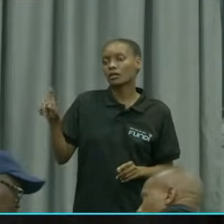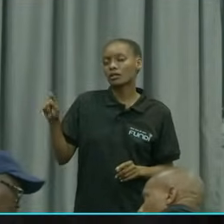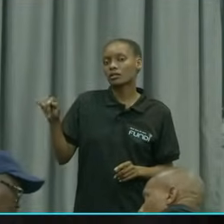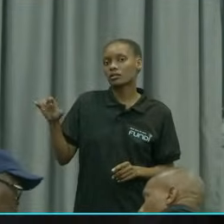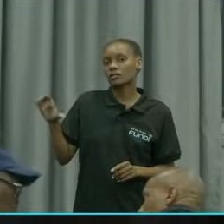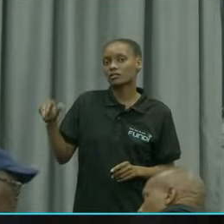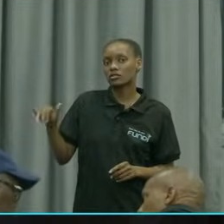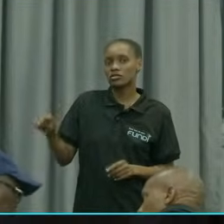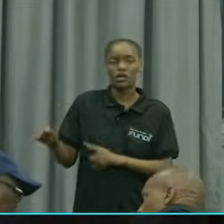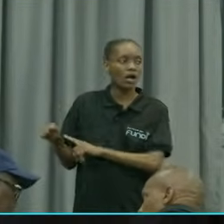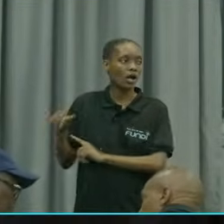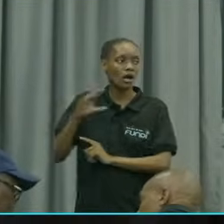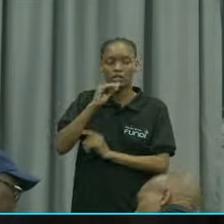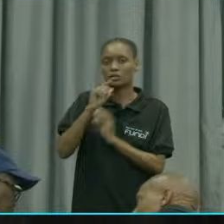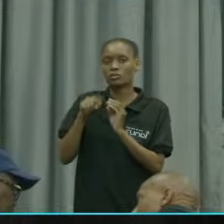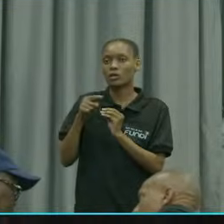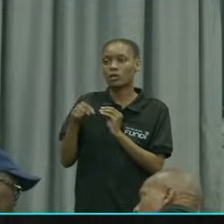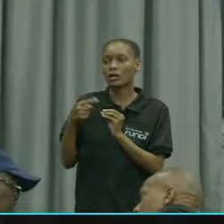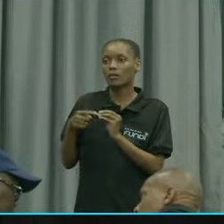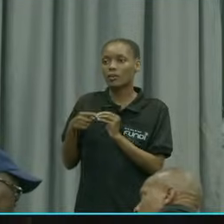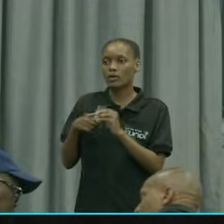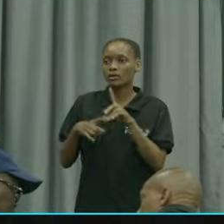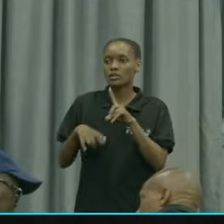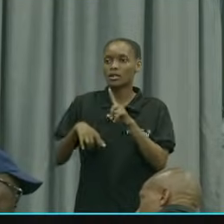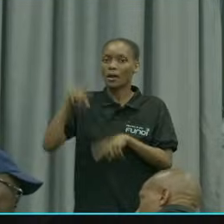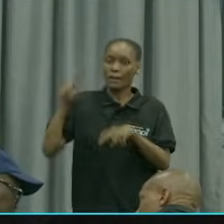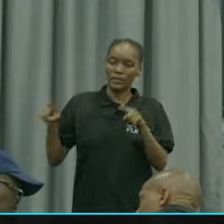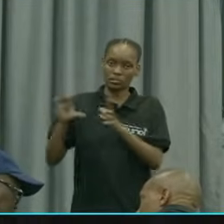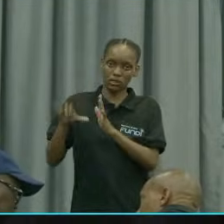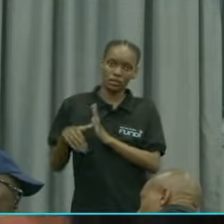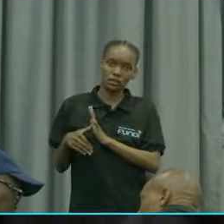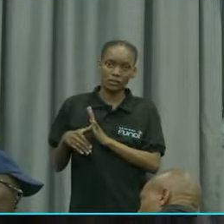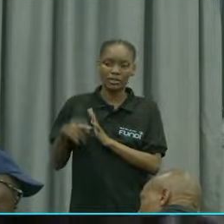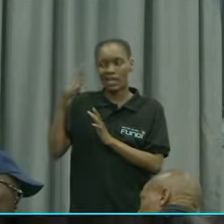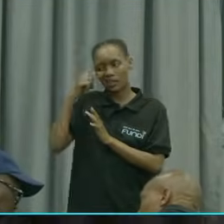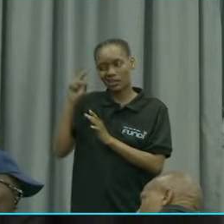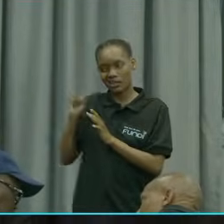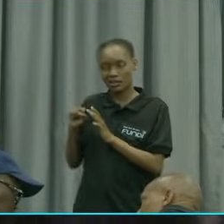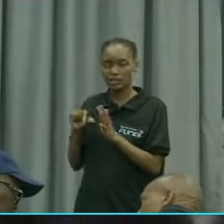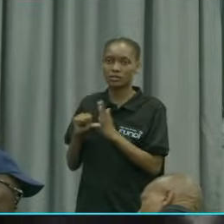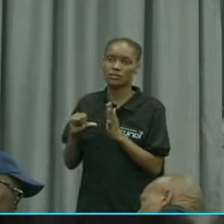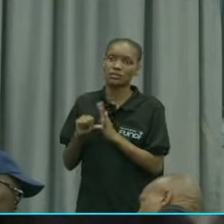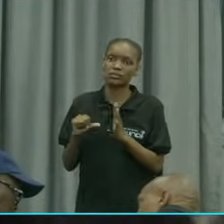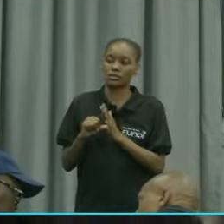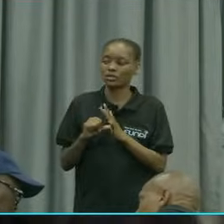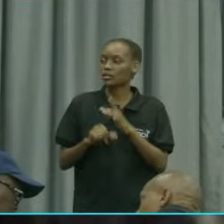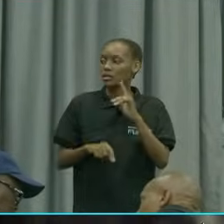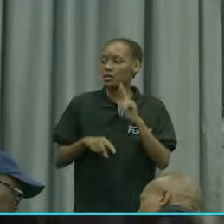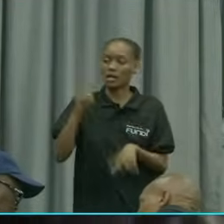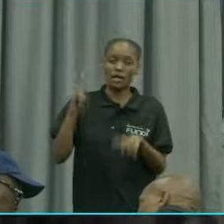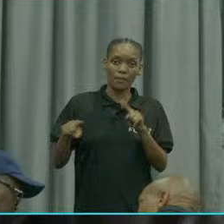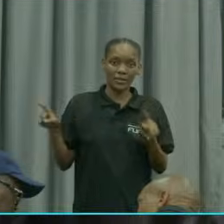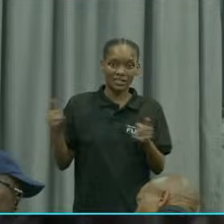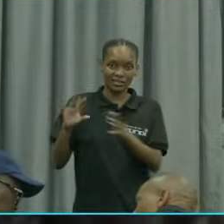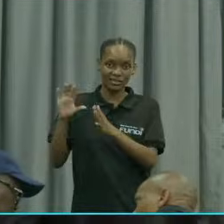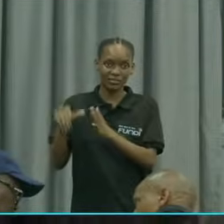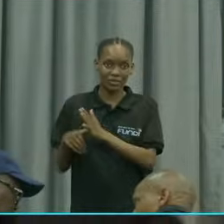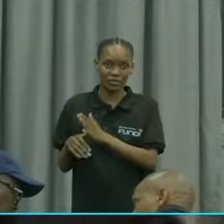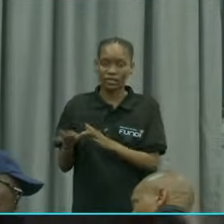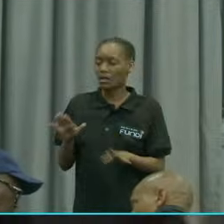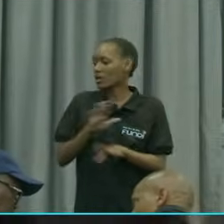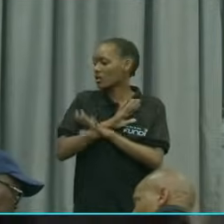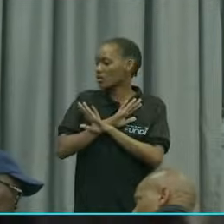multiple disabilities. That I think is a critical matter. But that you have multiple disabilities